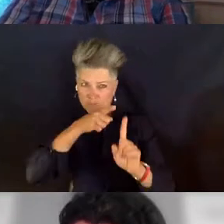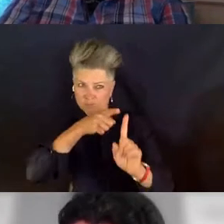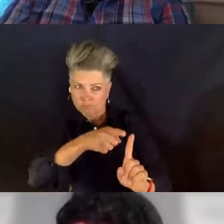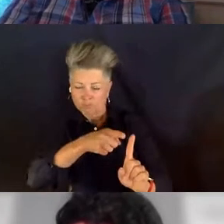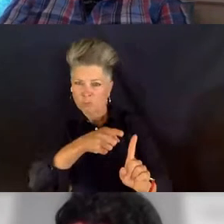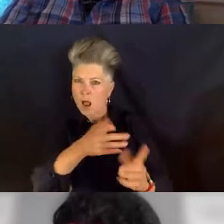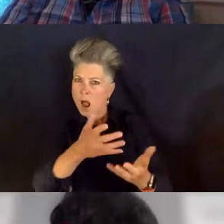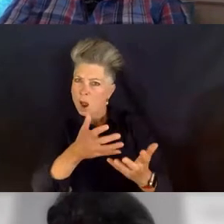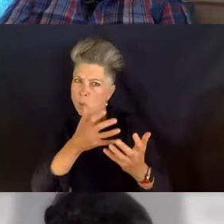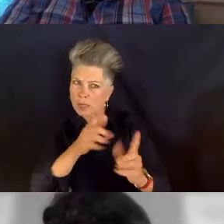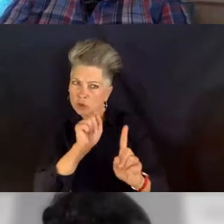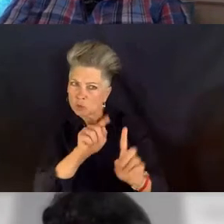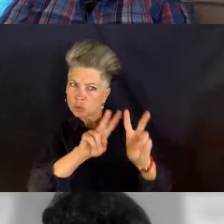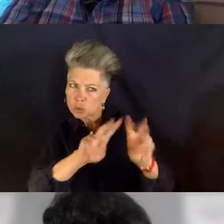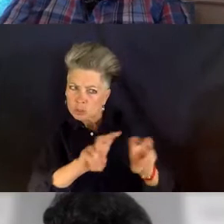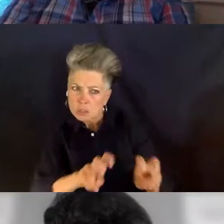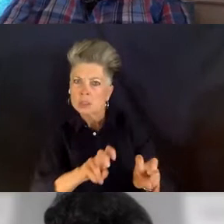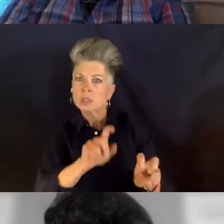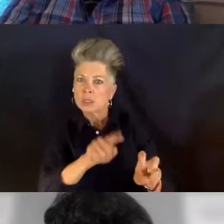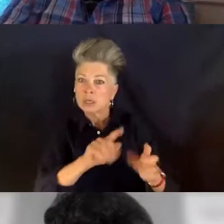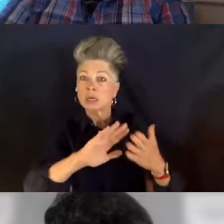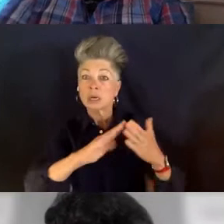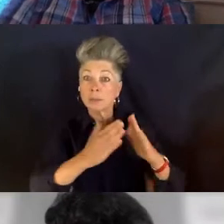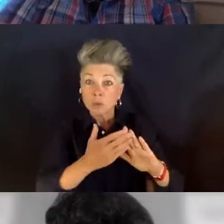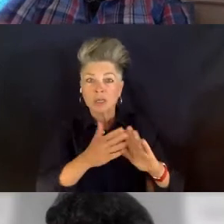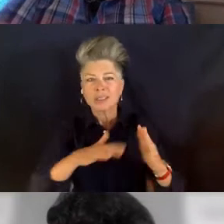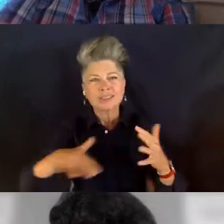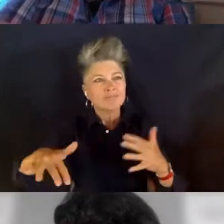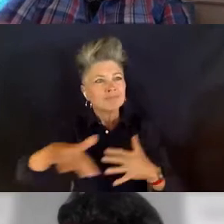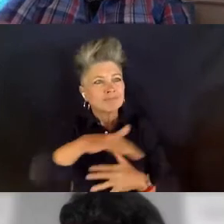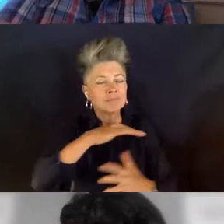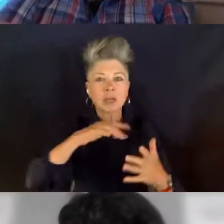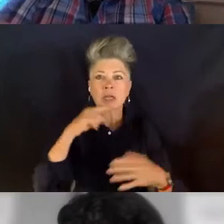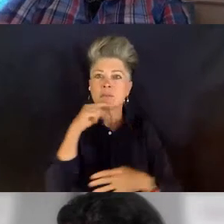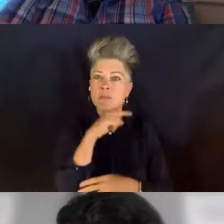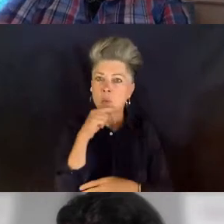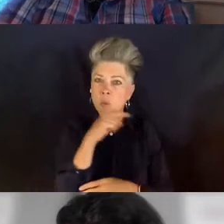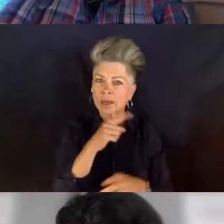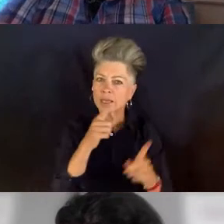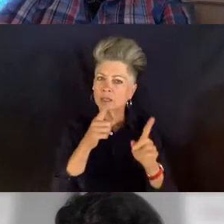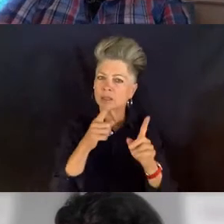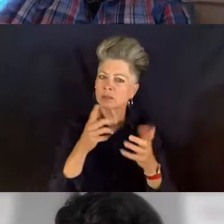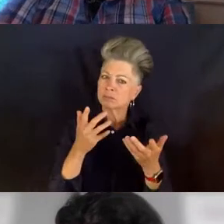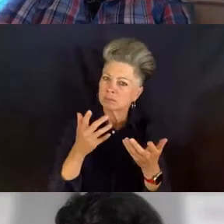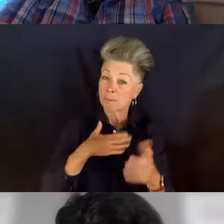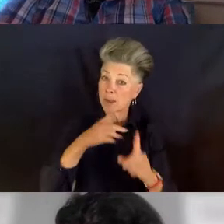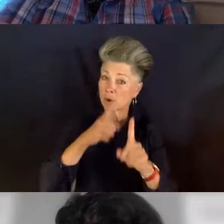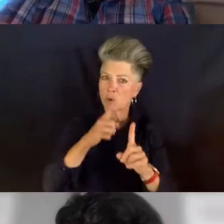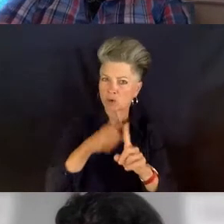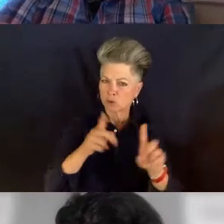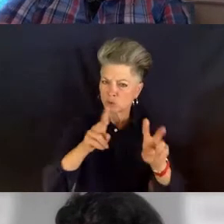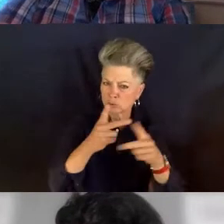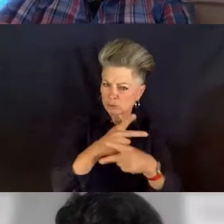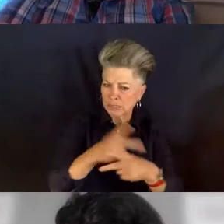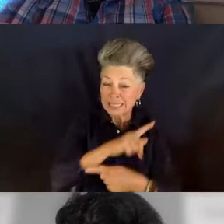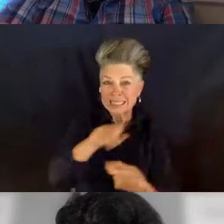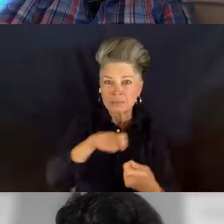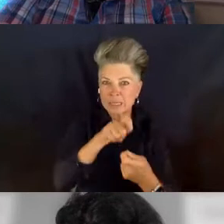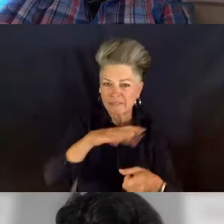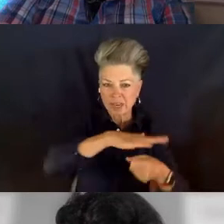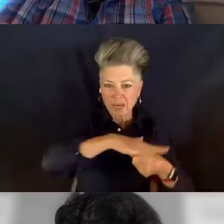at the communities in Milwaukee and to determine specific areas that could